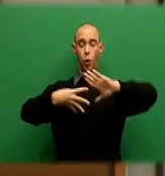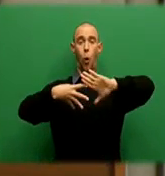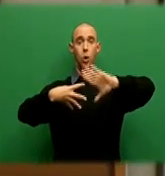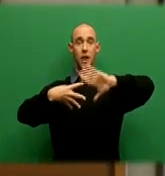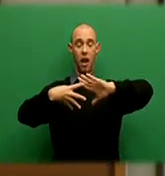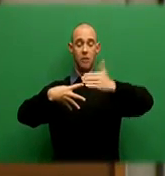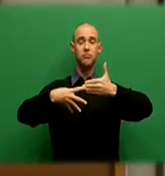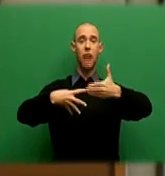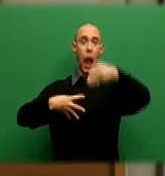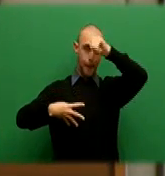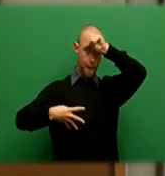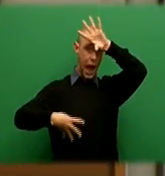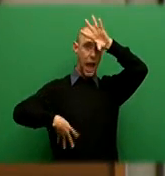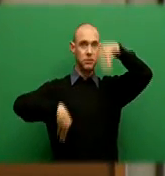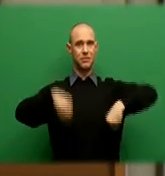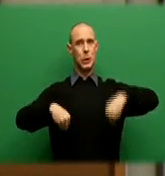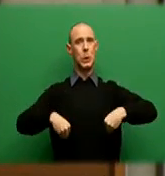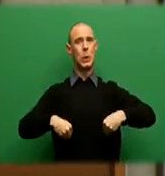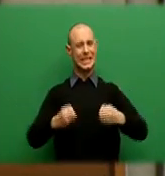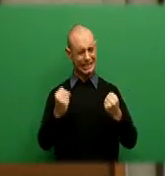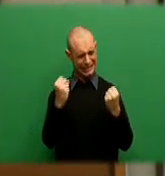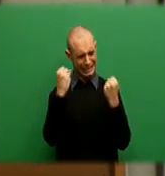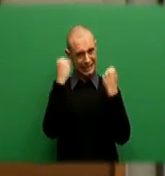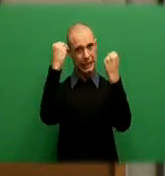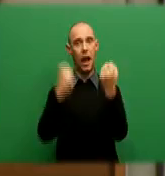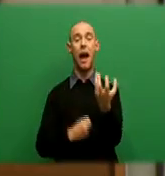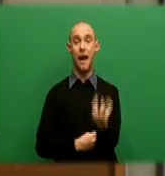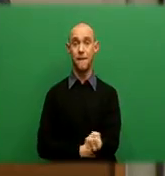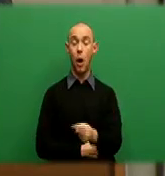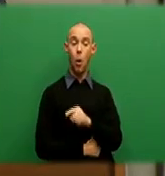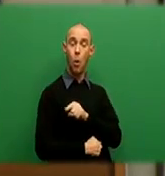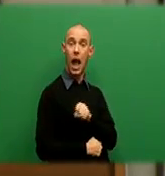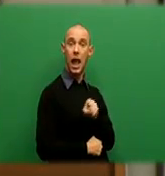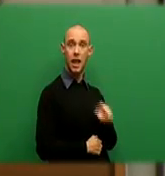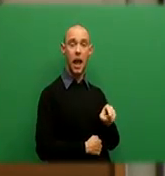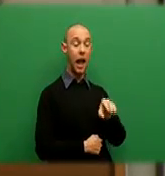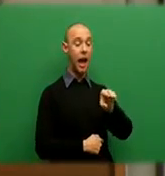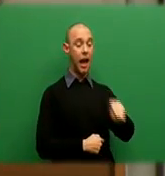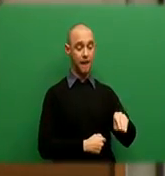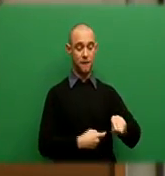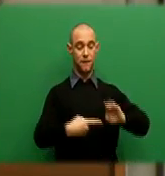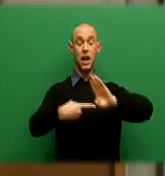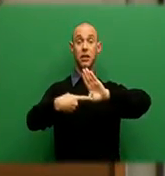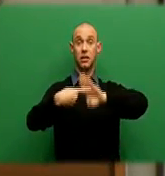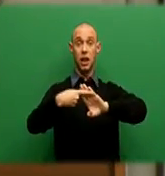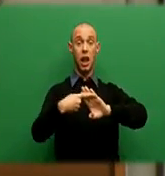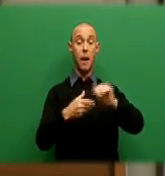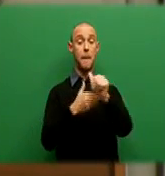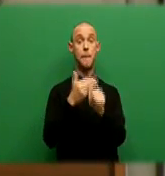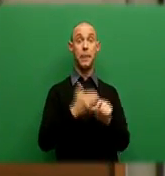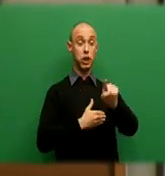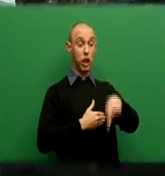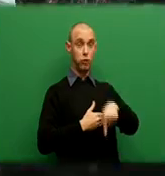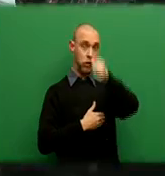constrained, following sharply negative growth rates in both sectors in January, particularly in